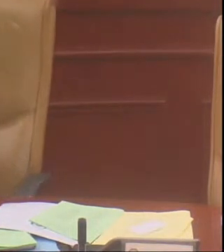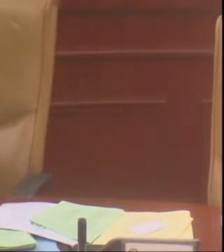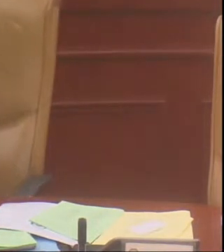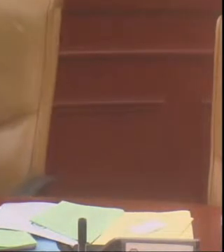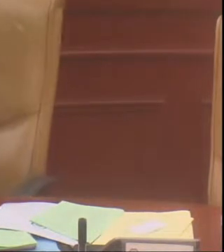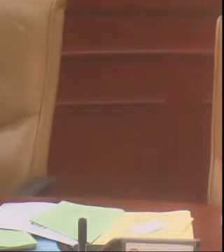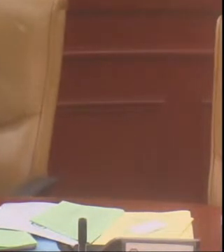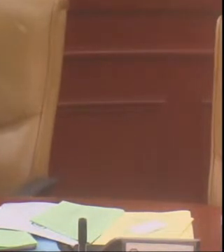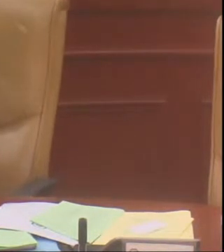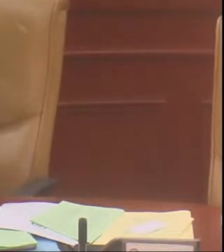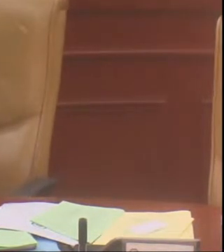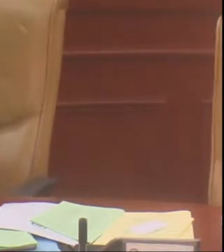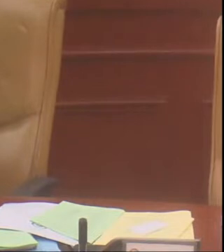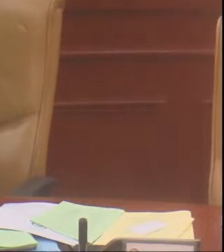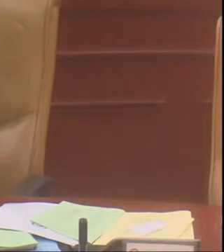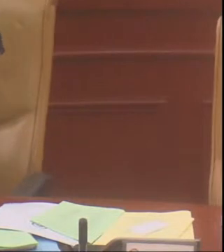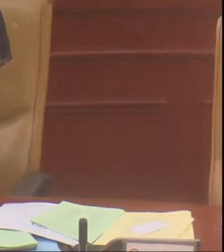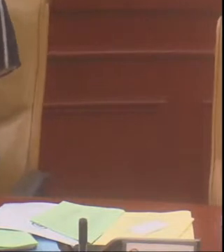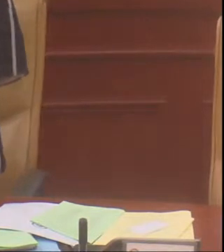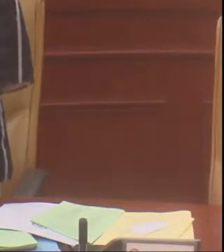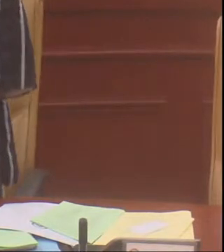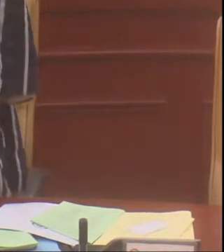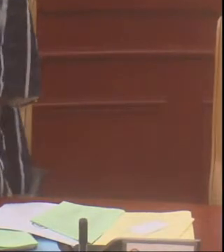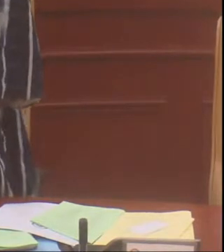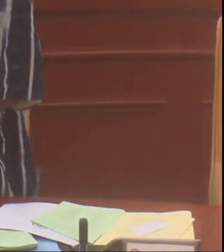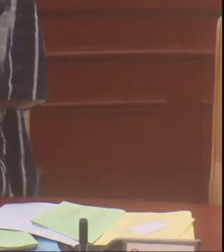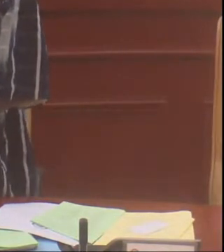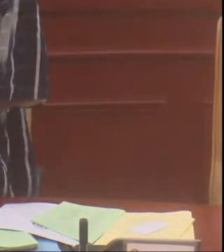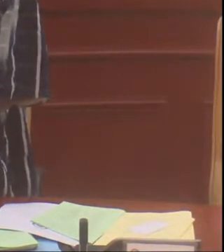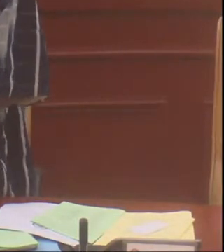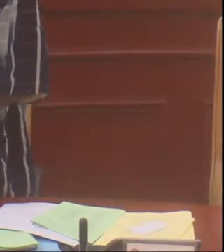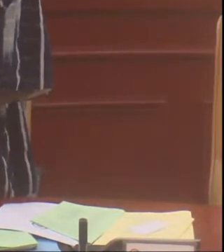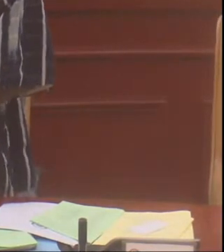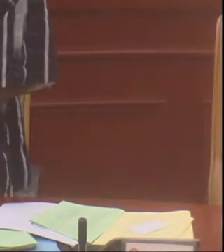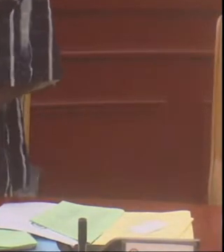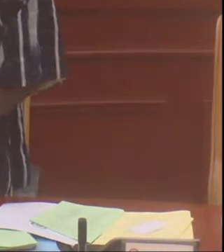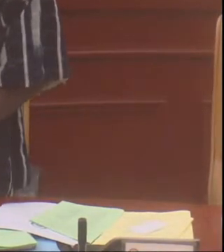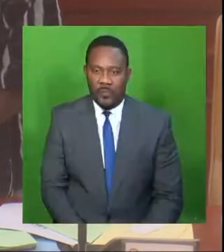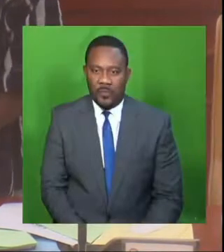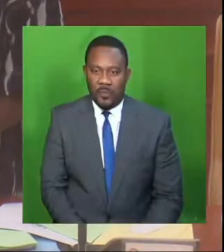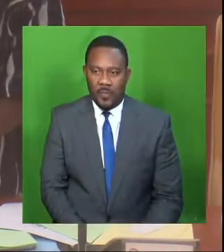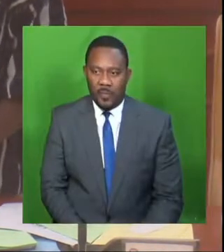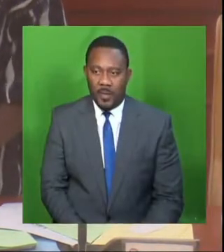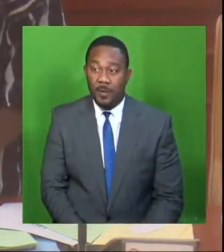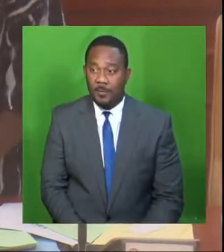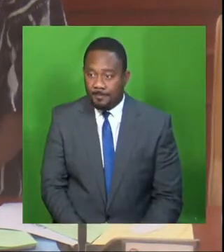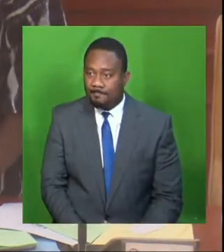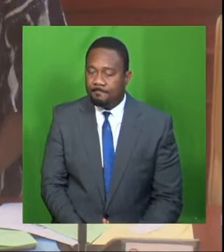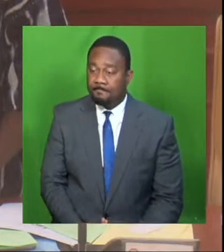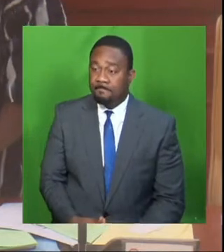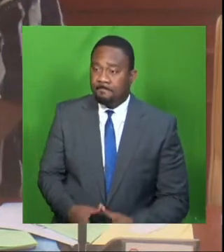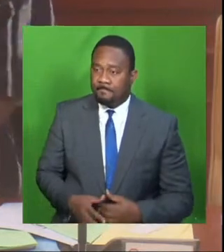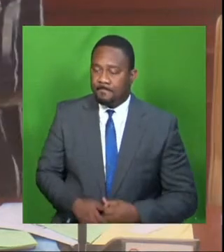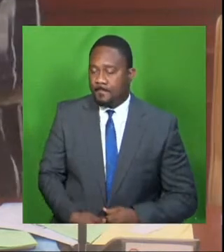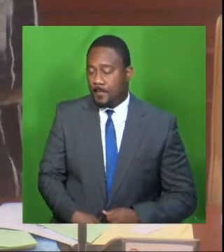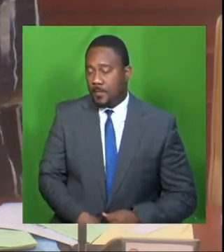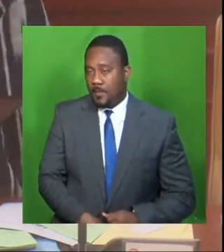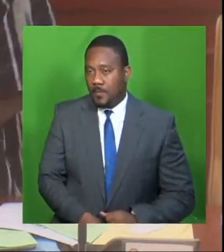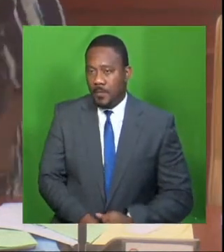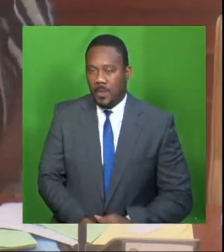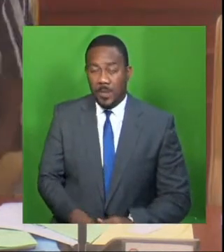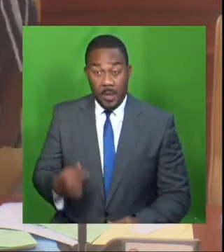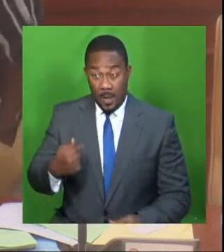to the table office to comply with that recommendation, because they are there representing